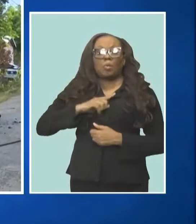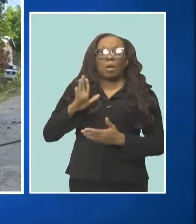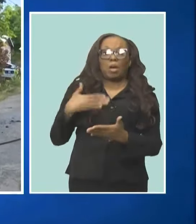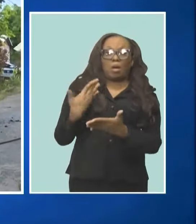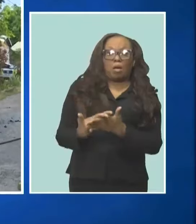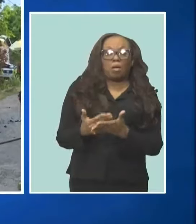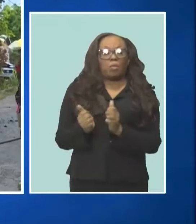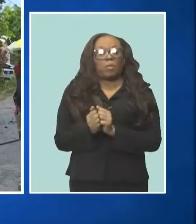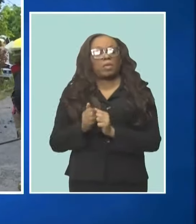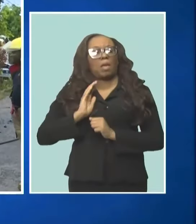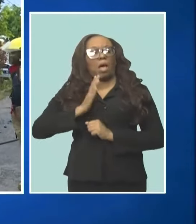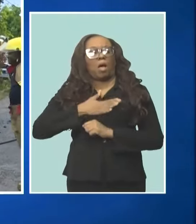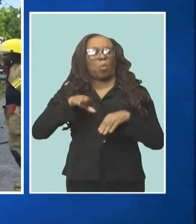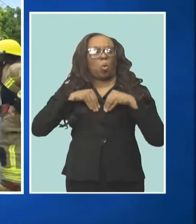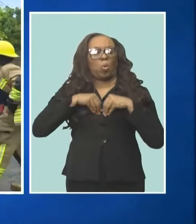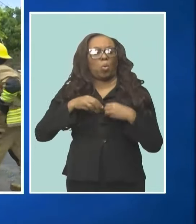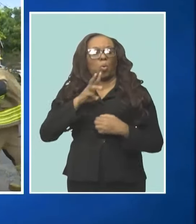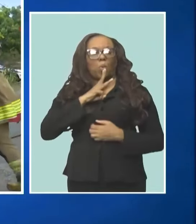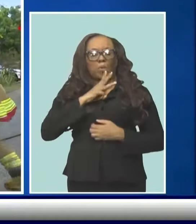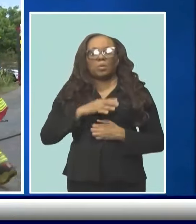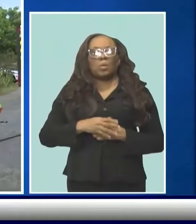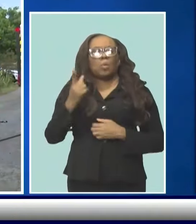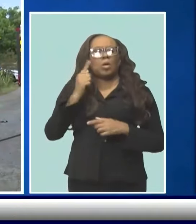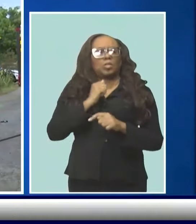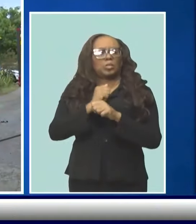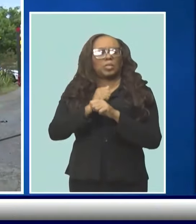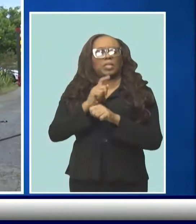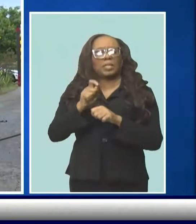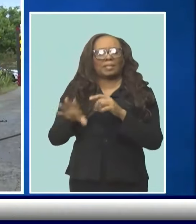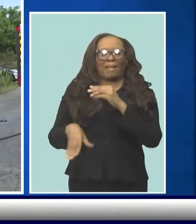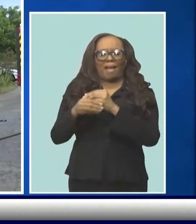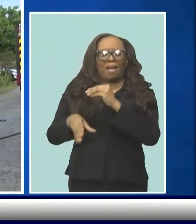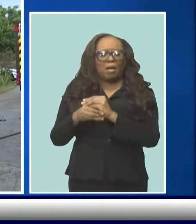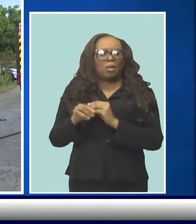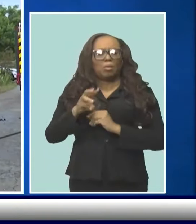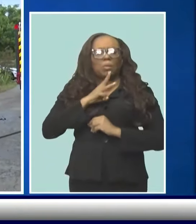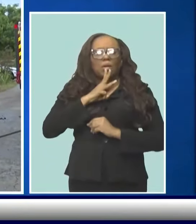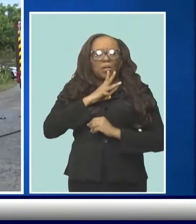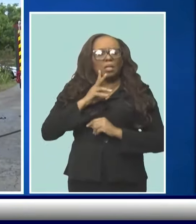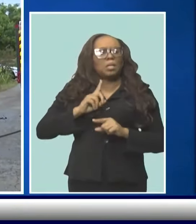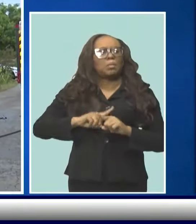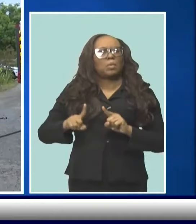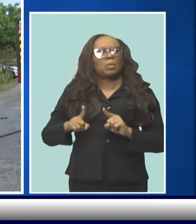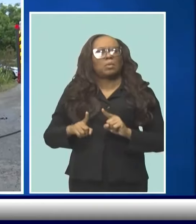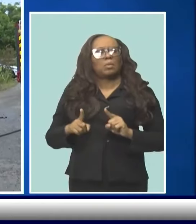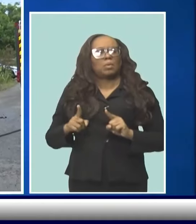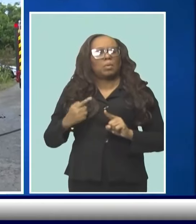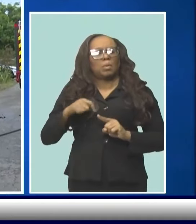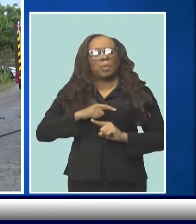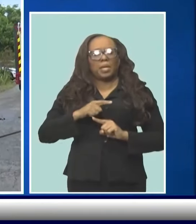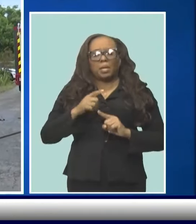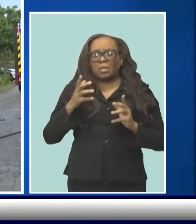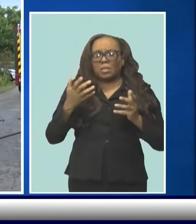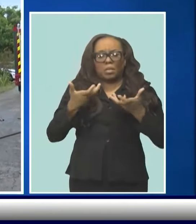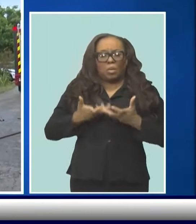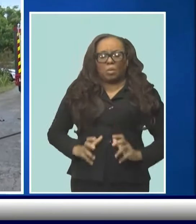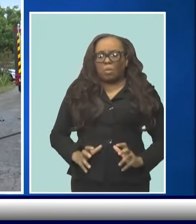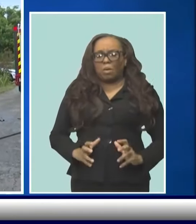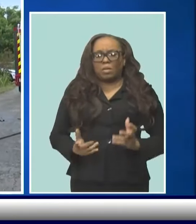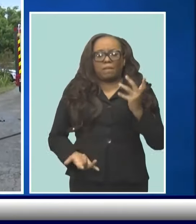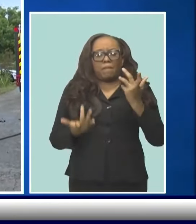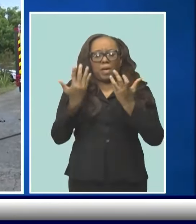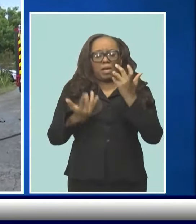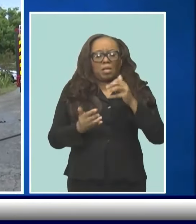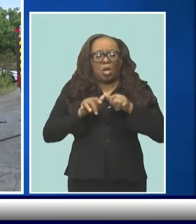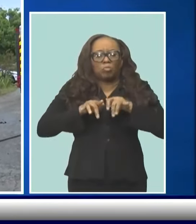water. Initially, one truck had to top up, but our concentration was for fire spread, meaning we didn't want that to happen,